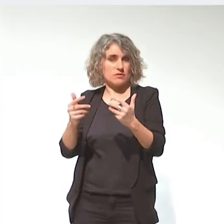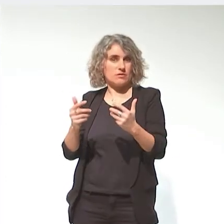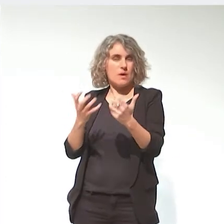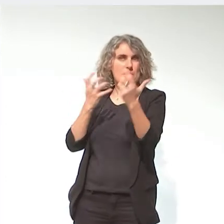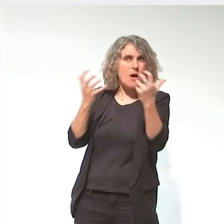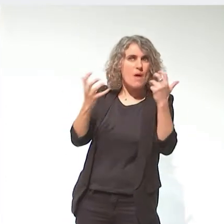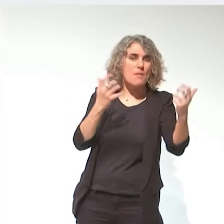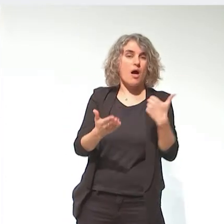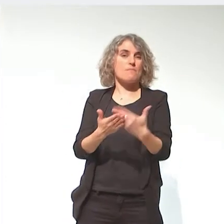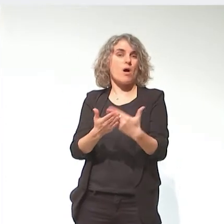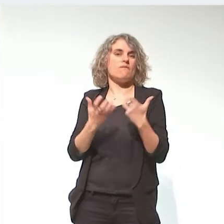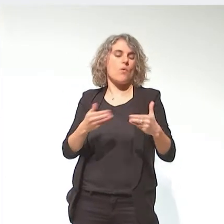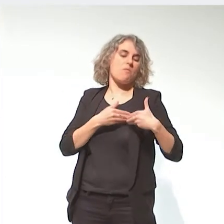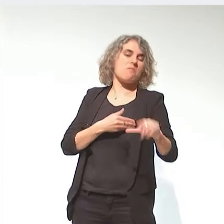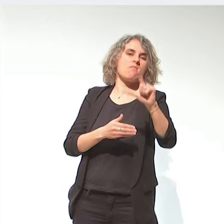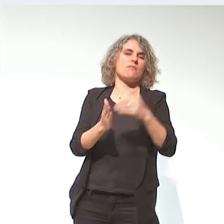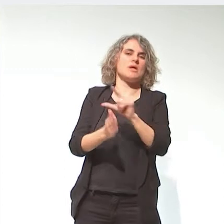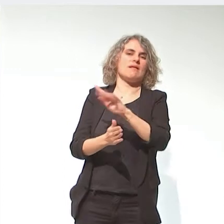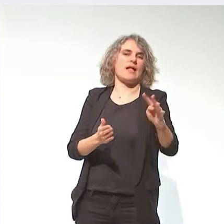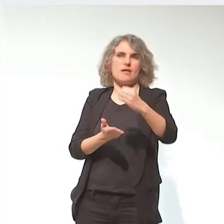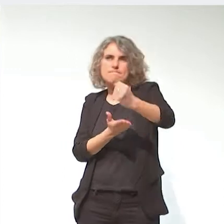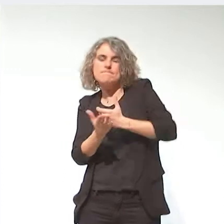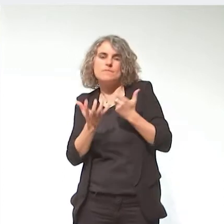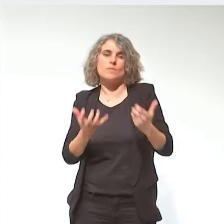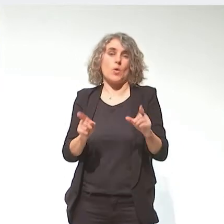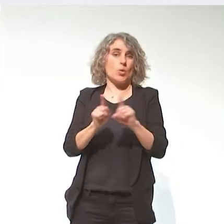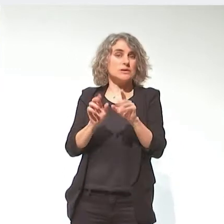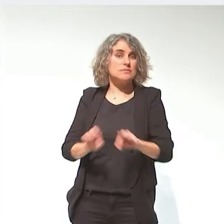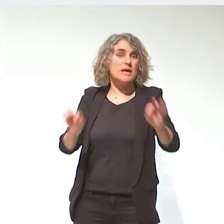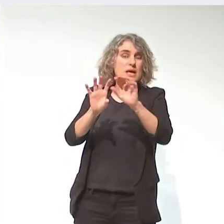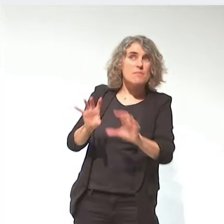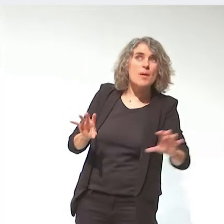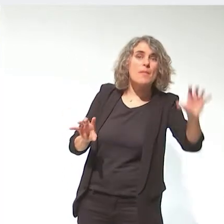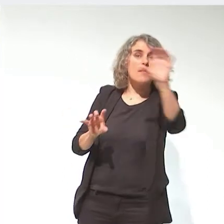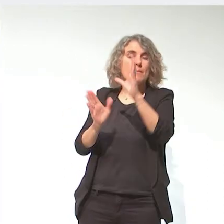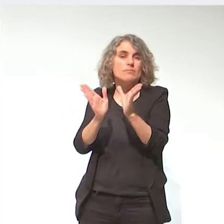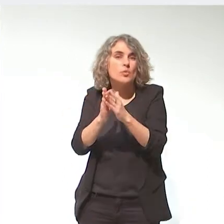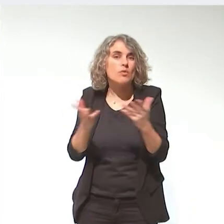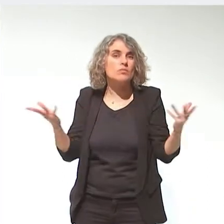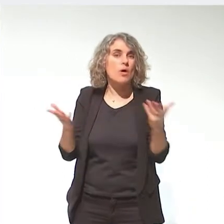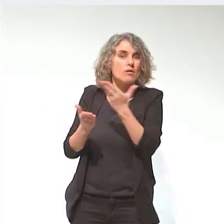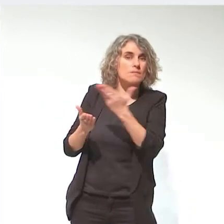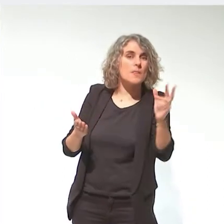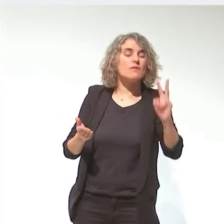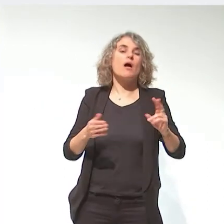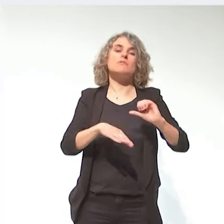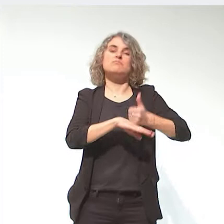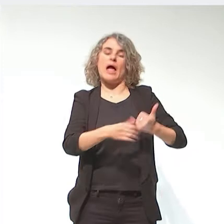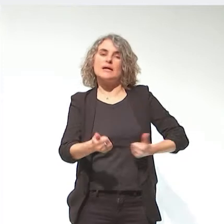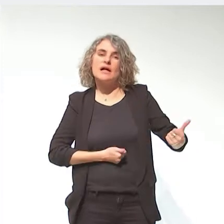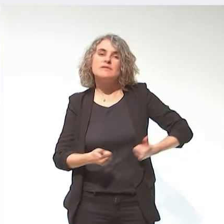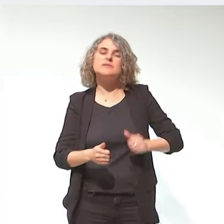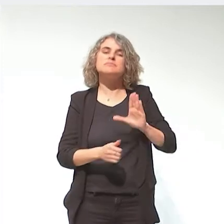also call on Member States to strengthen the capacities of employment services for persons with disabilities